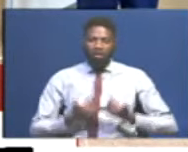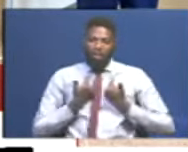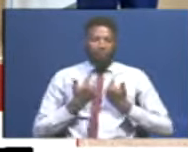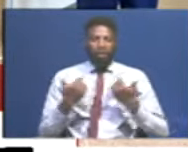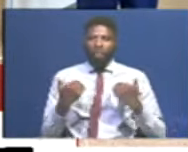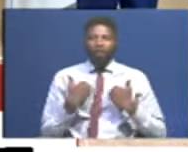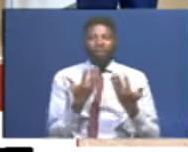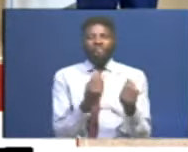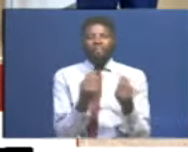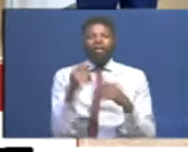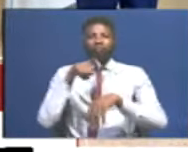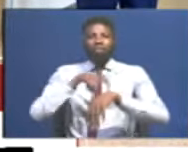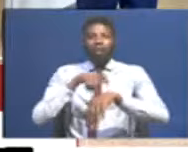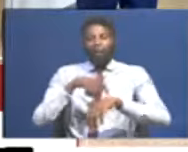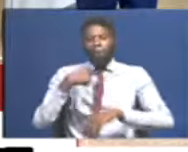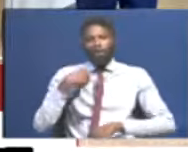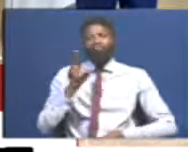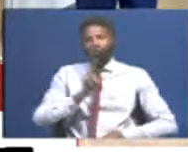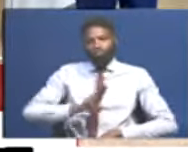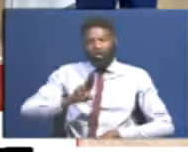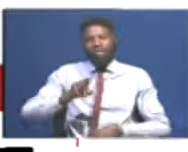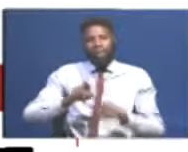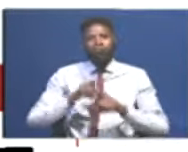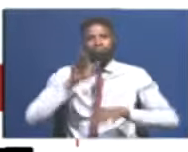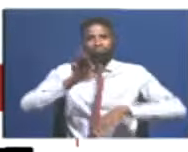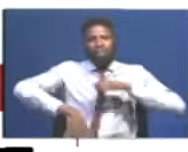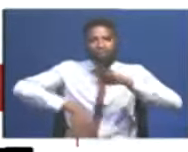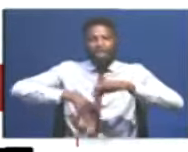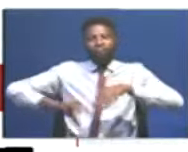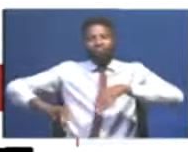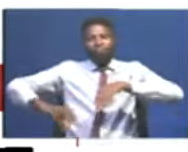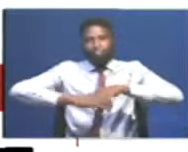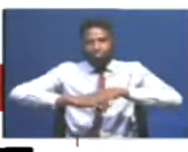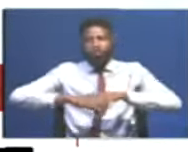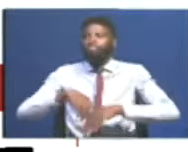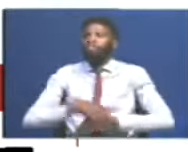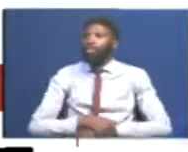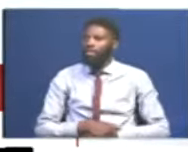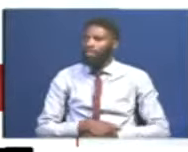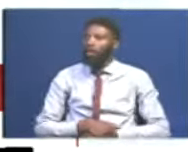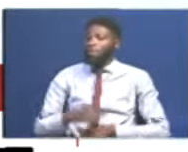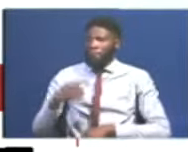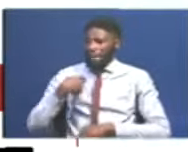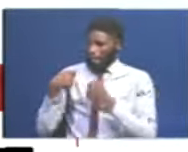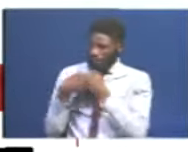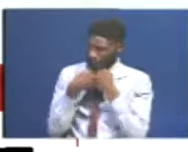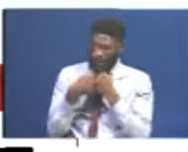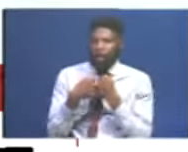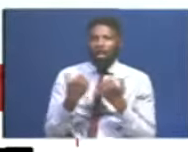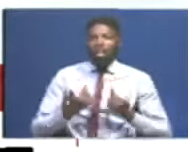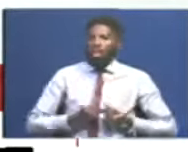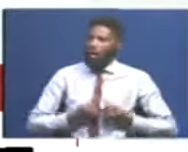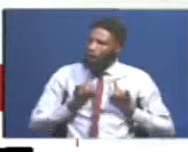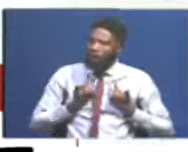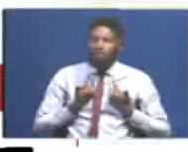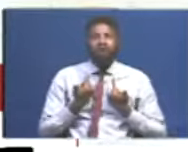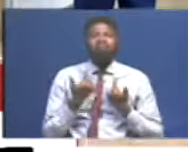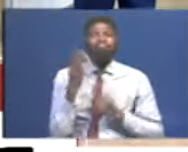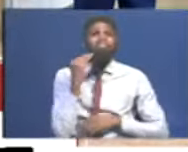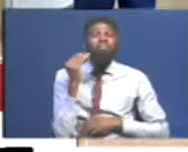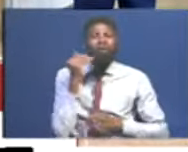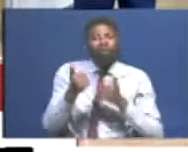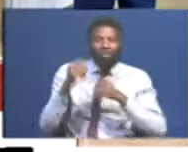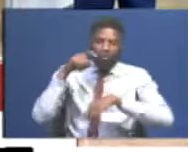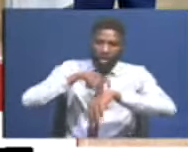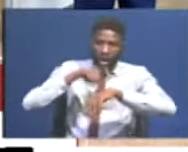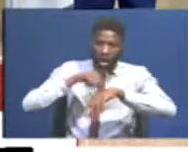use of orthoprosthesis or artificial limb. The difficulty that I normally encounter in life, maybe when it comes a time to change a